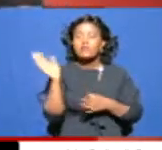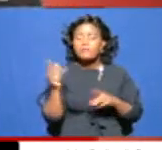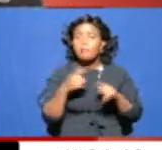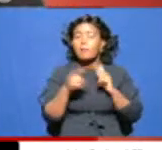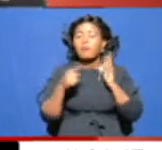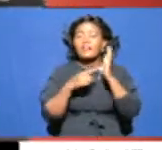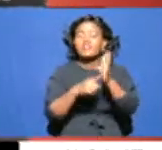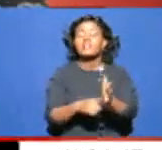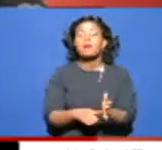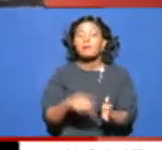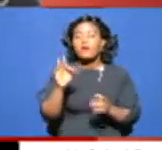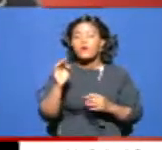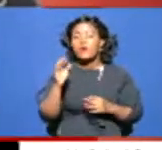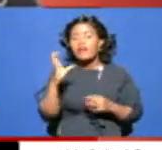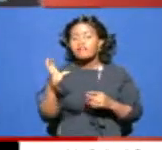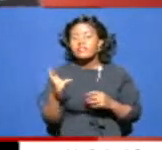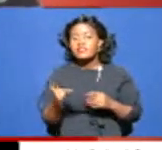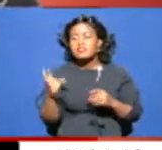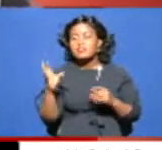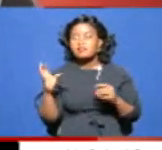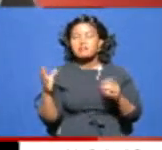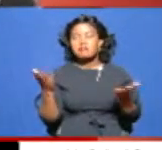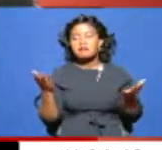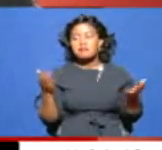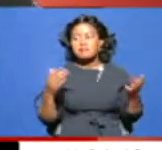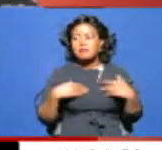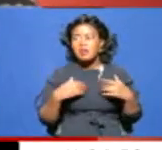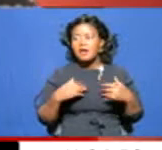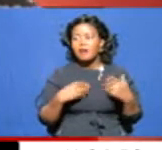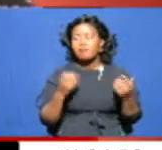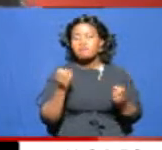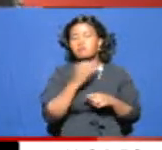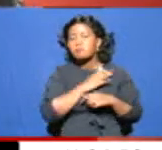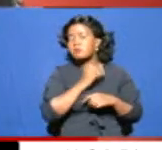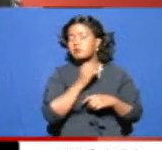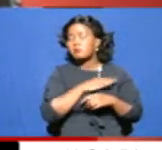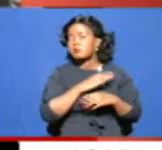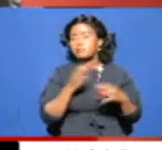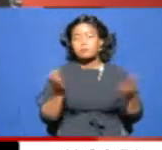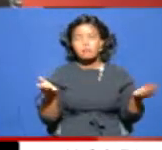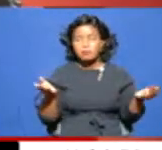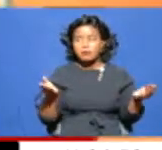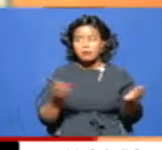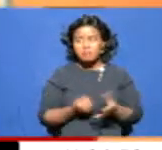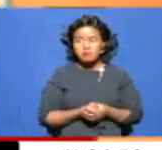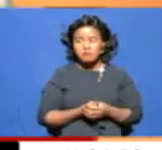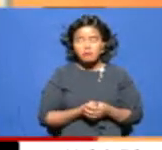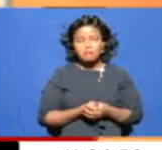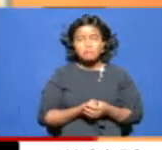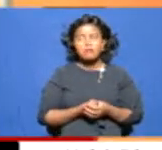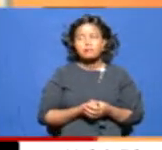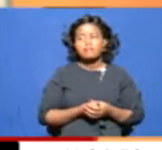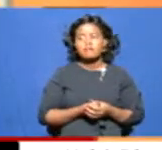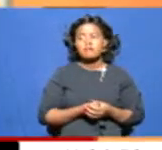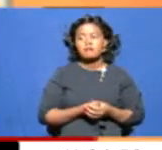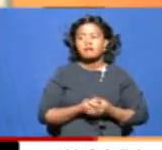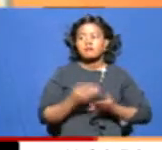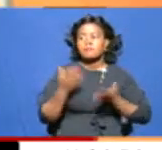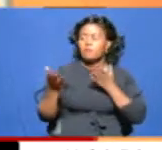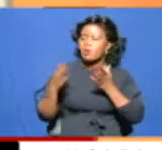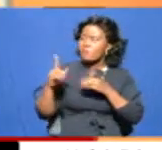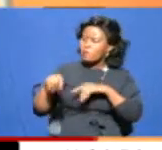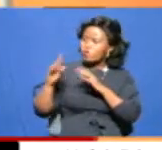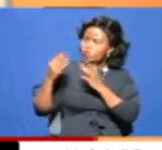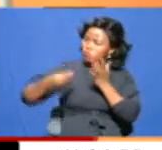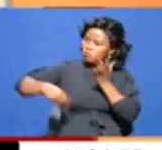what remained of them, Banters and all that. Okay, that is indeed true. And maybe you take on that, because what